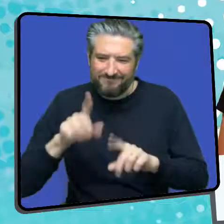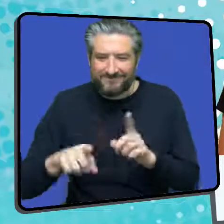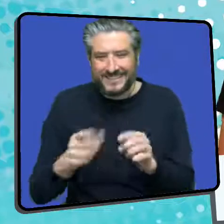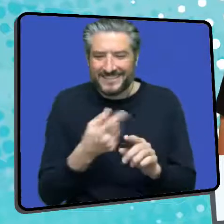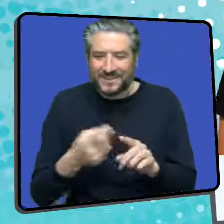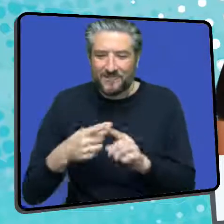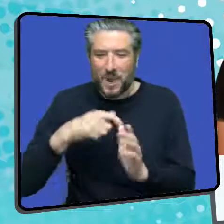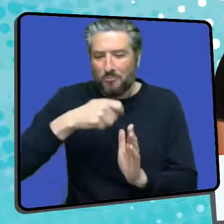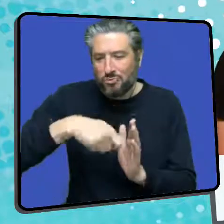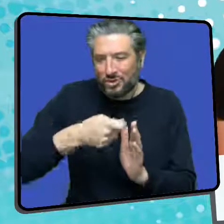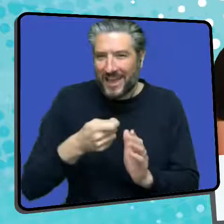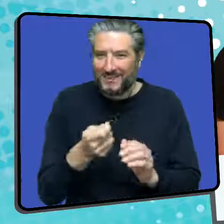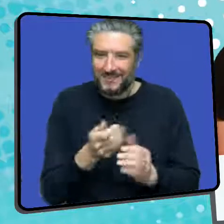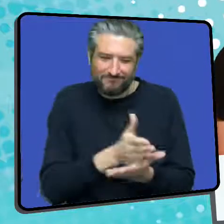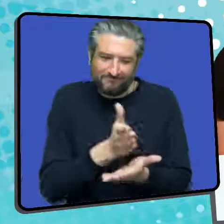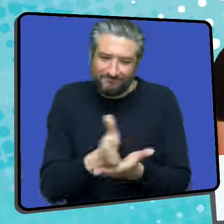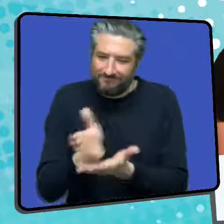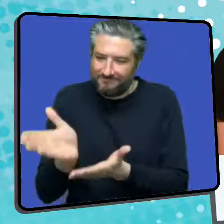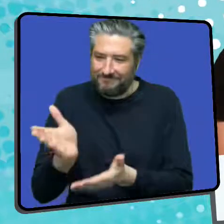question for that.